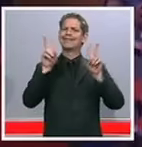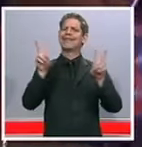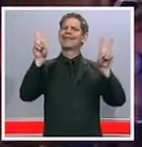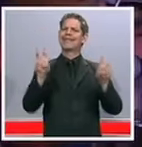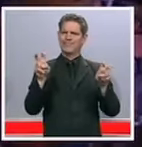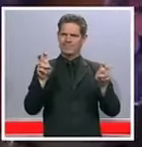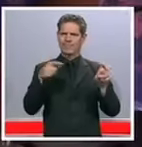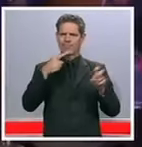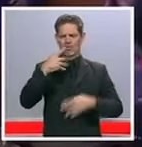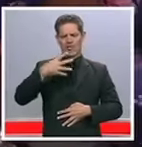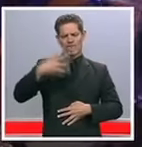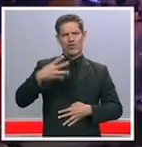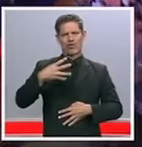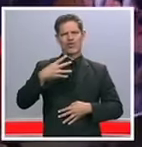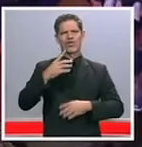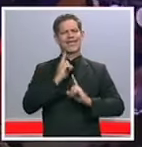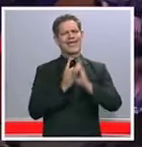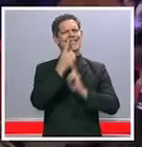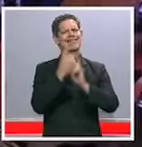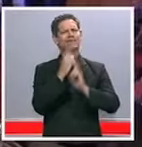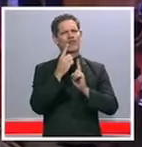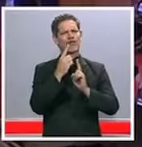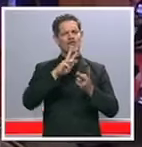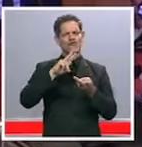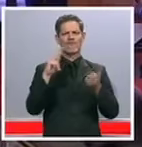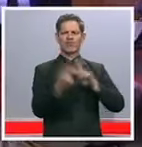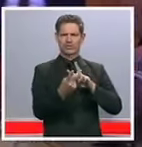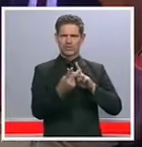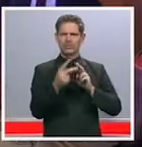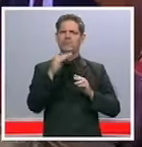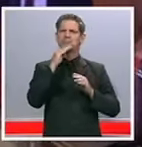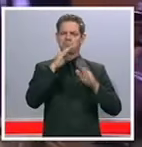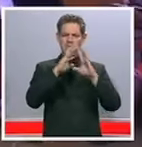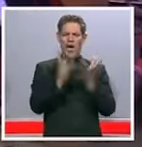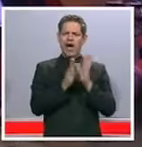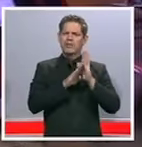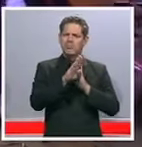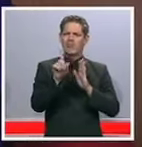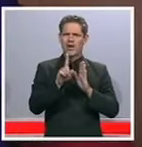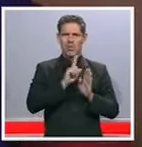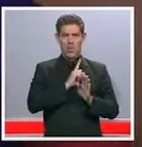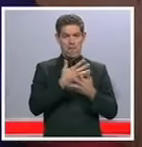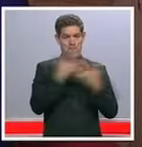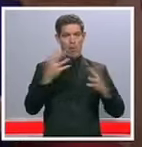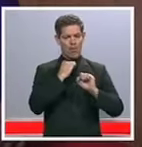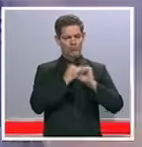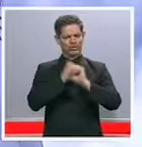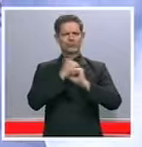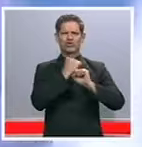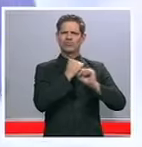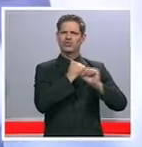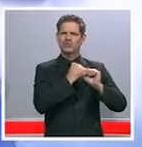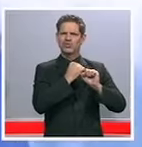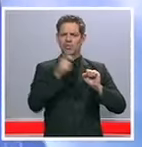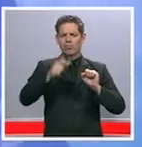fourth industrial revolution and what this means for jobs and global growth. This amid increasing automation in the